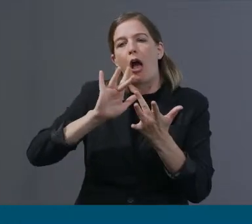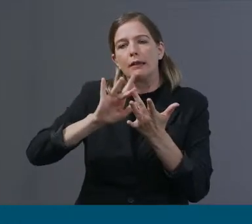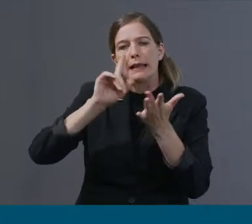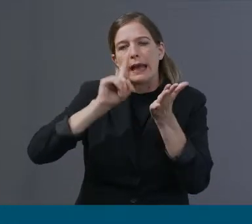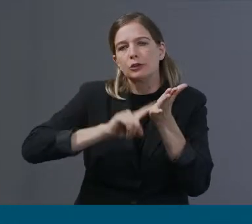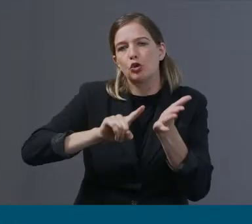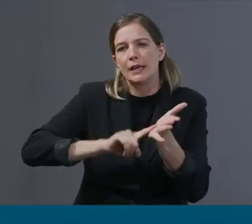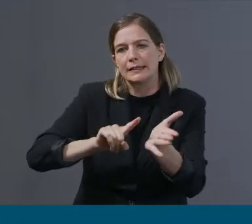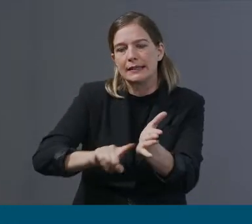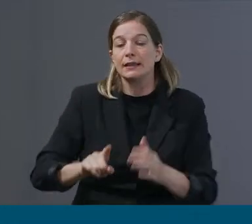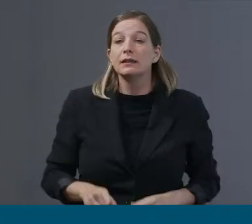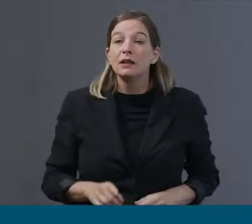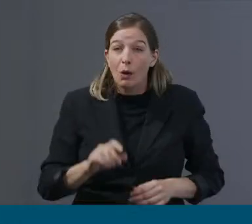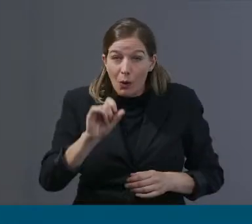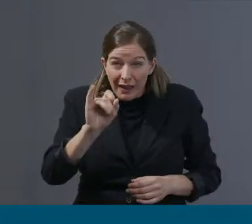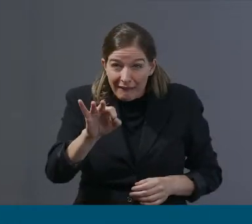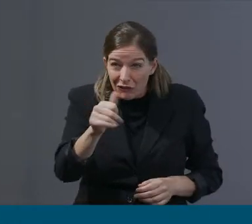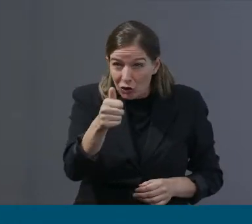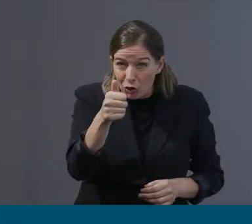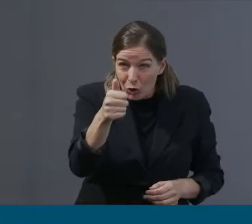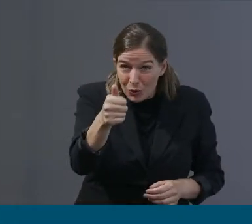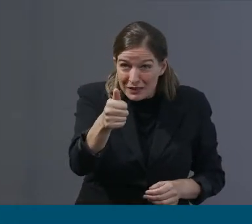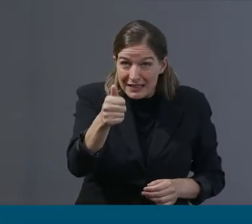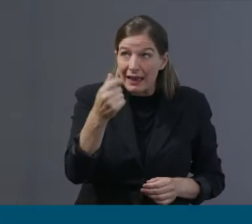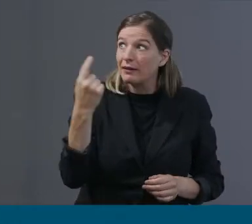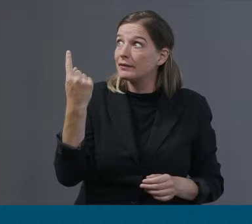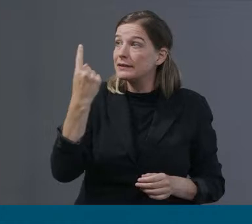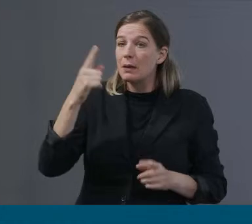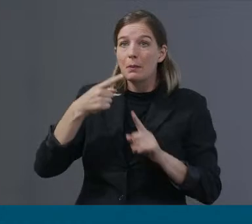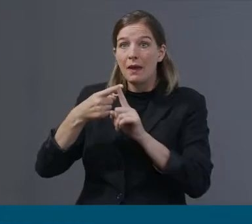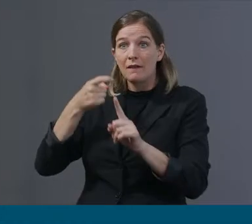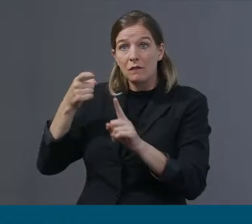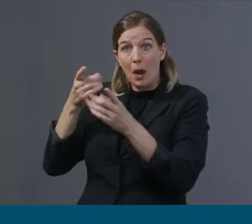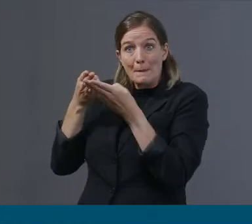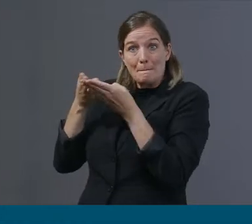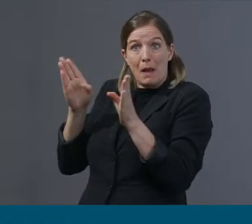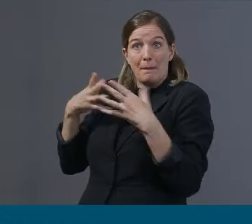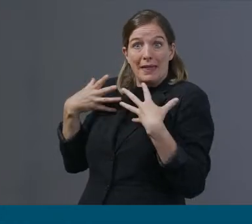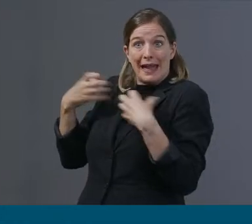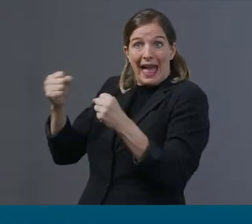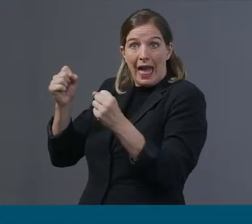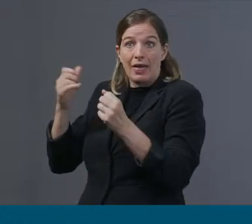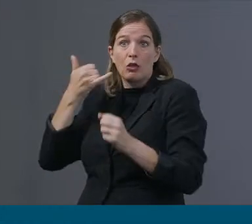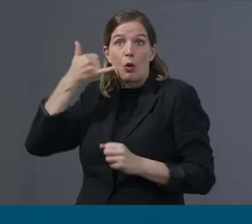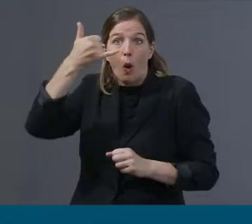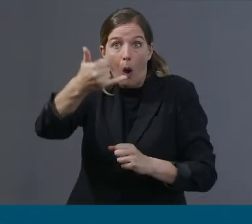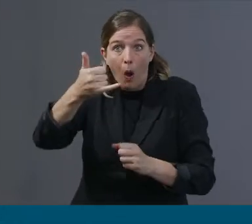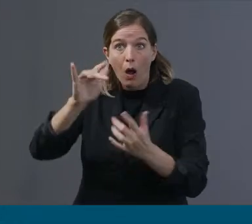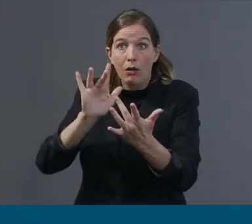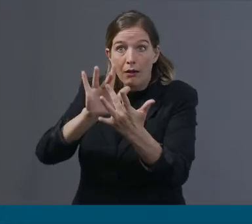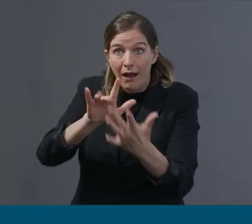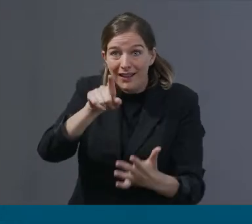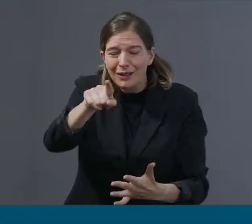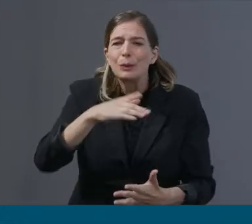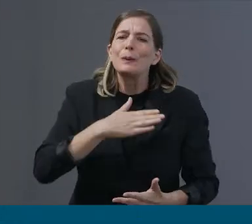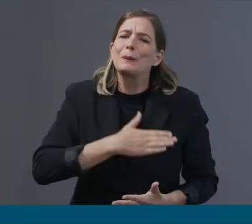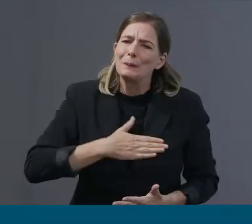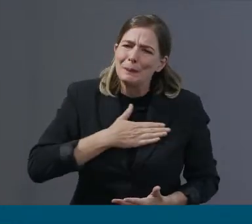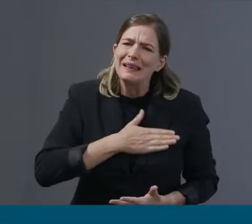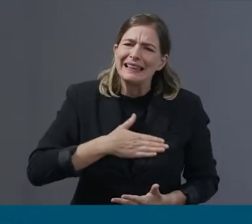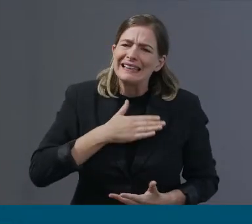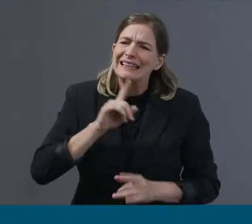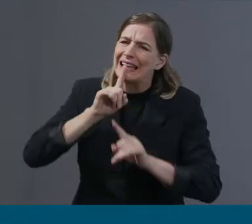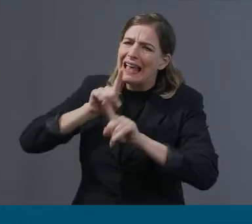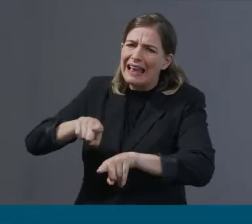public health, please answer the call. They have information for you about someone who has tested